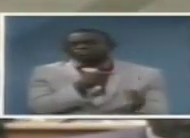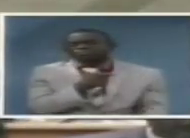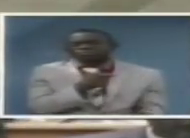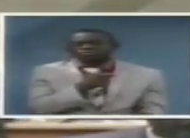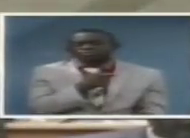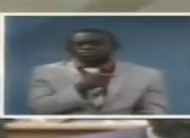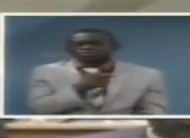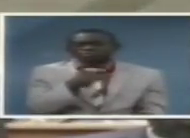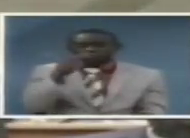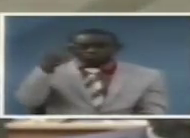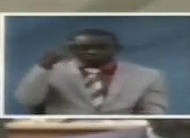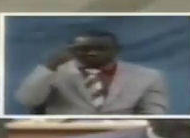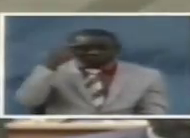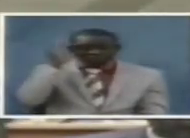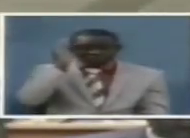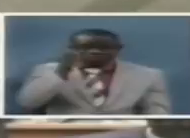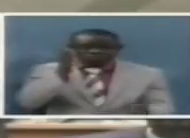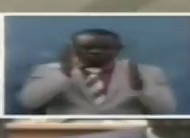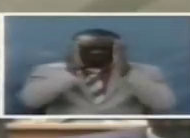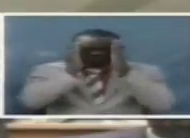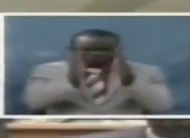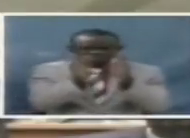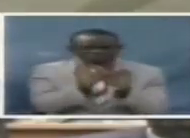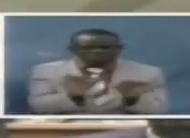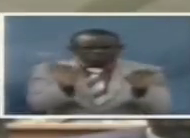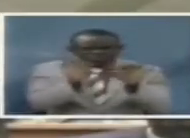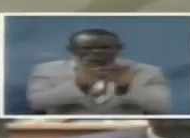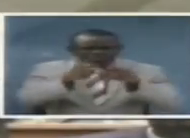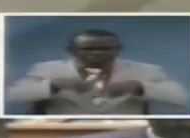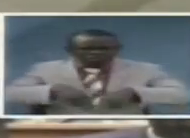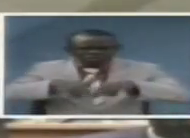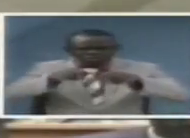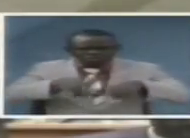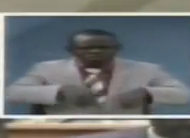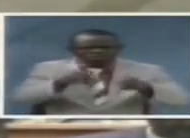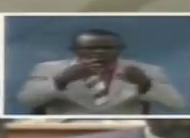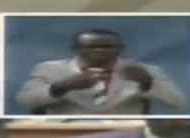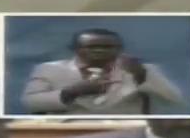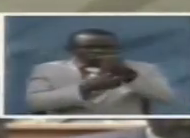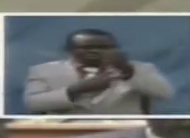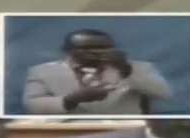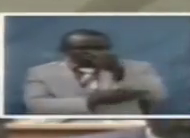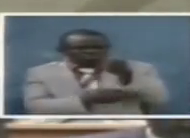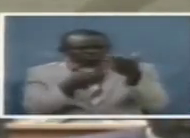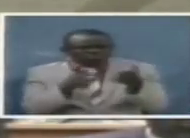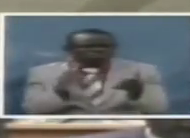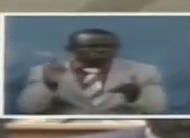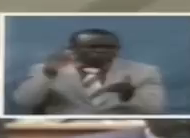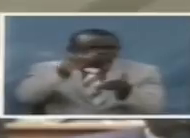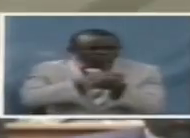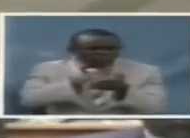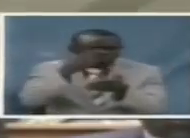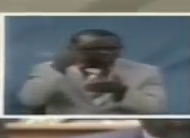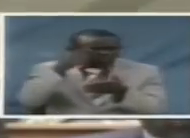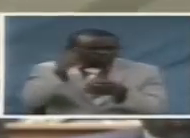integrated approach, prioritize major roads, bridges, and airstrips leading to tourist